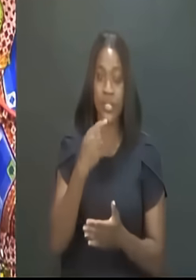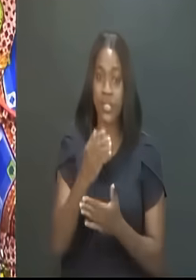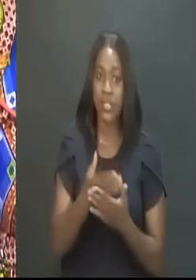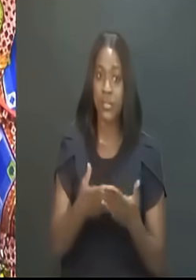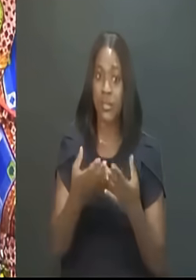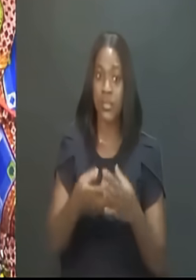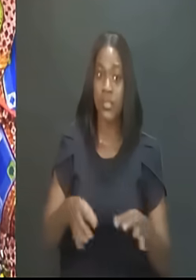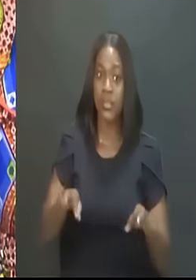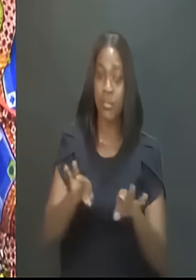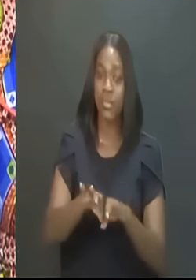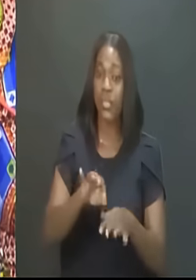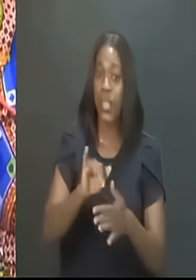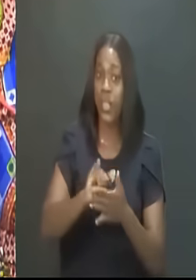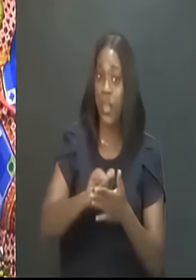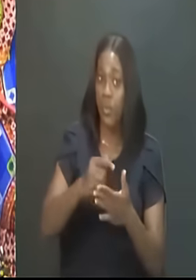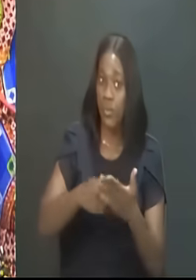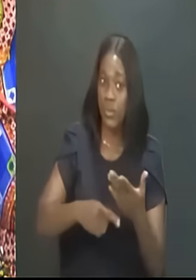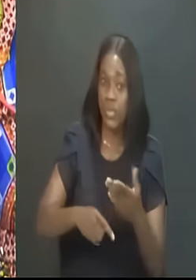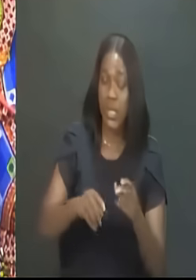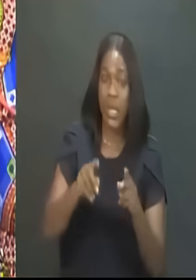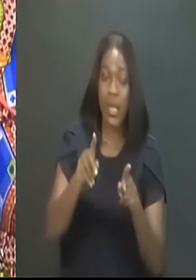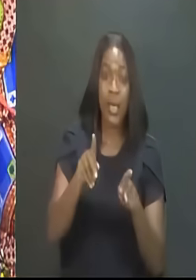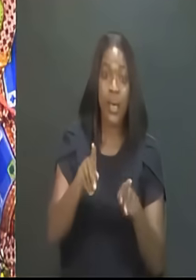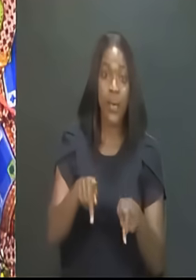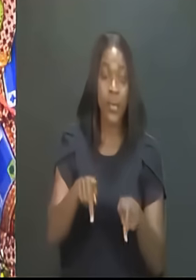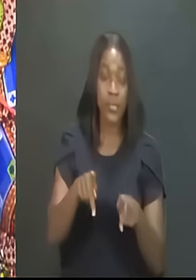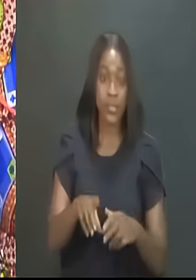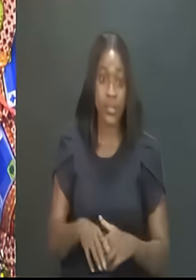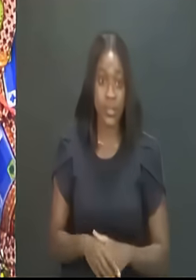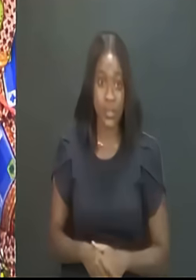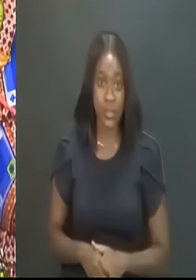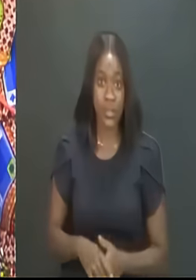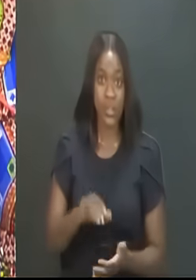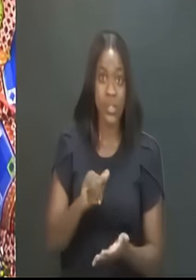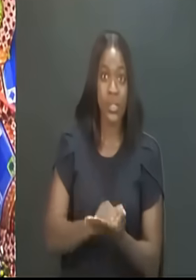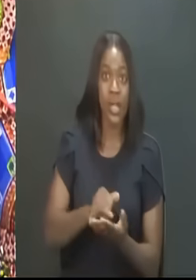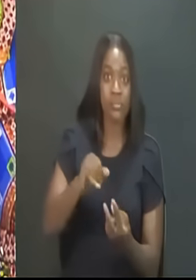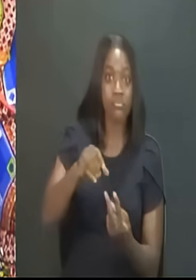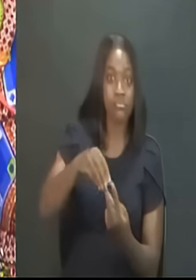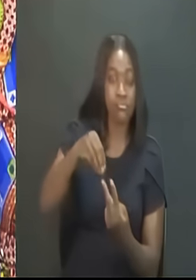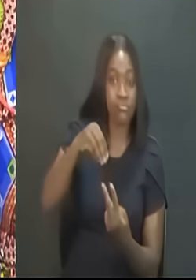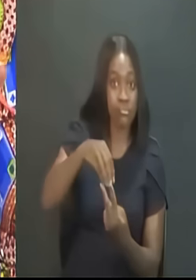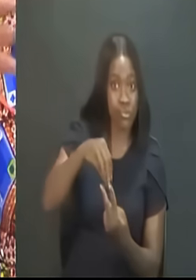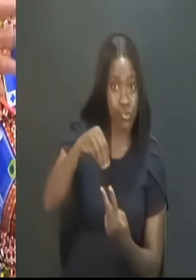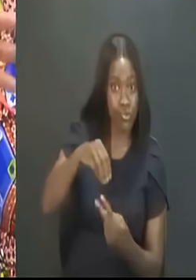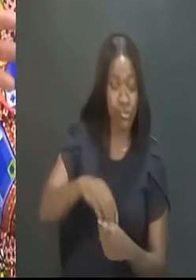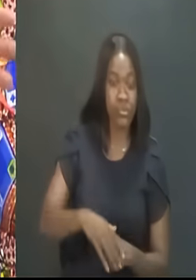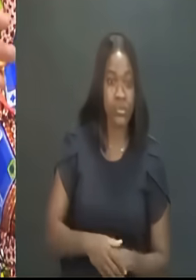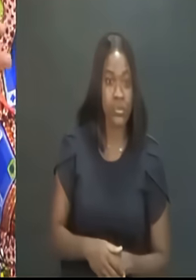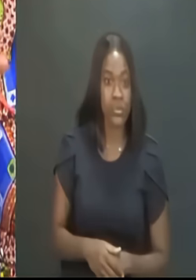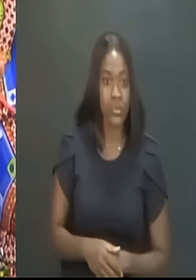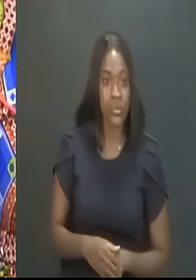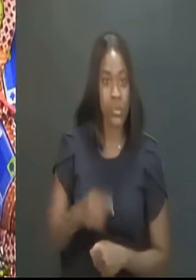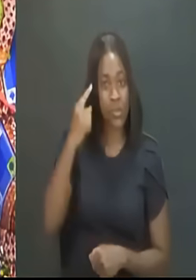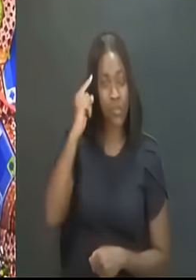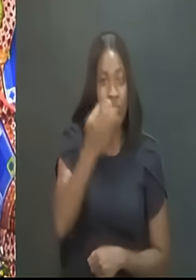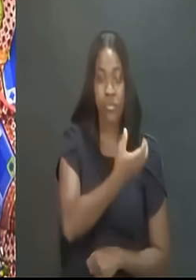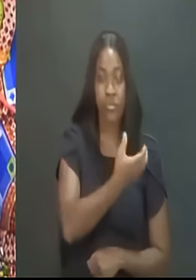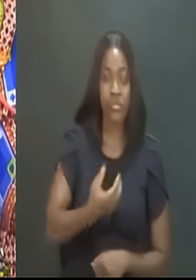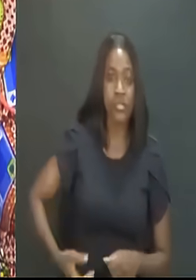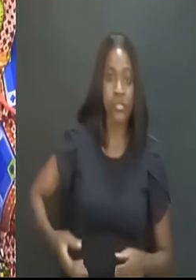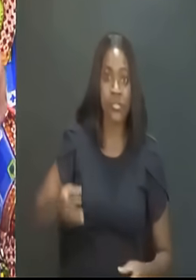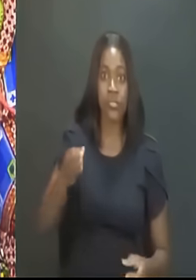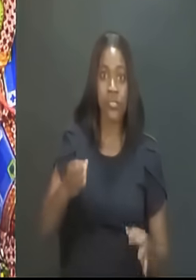the one who has been nominated for Chief Justice position must